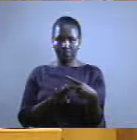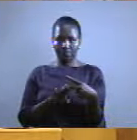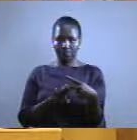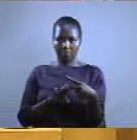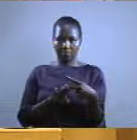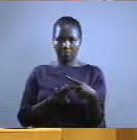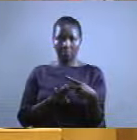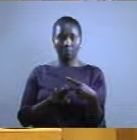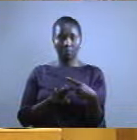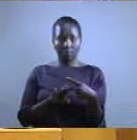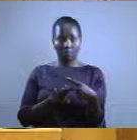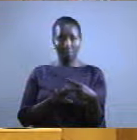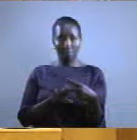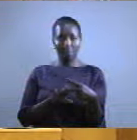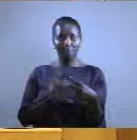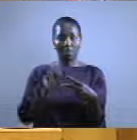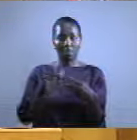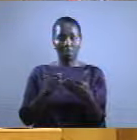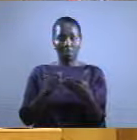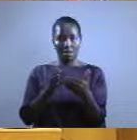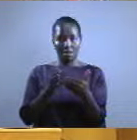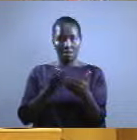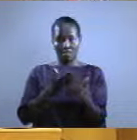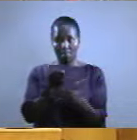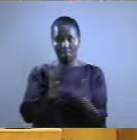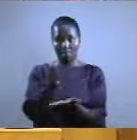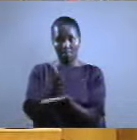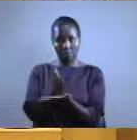Are all members in their allocated seats?